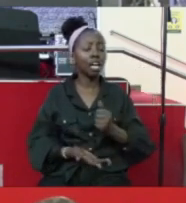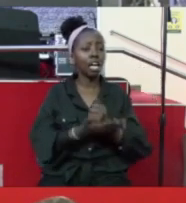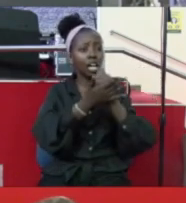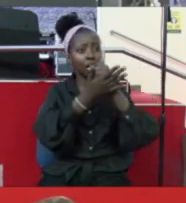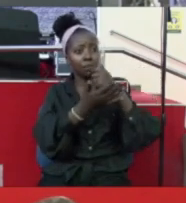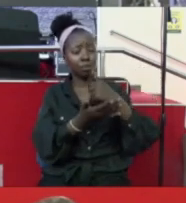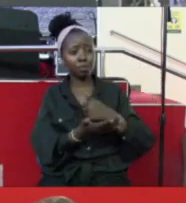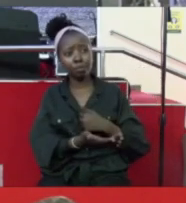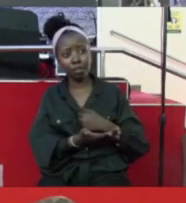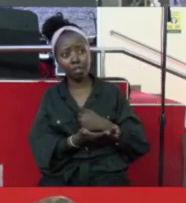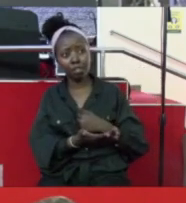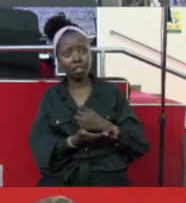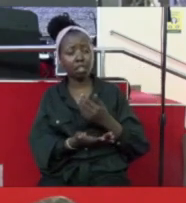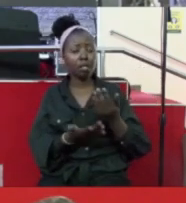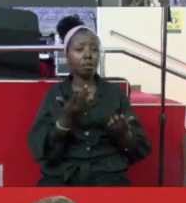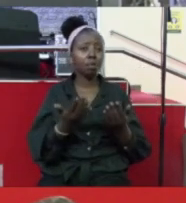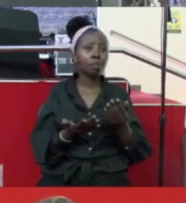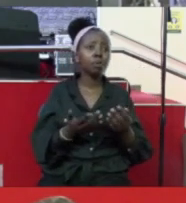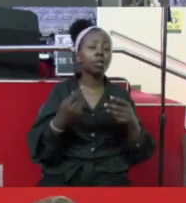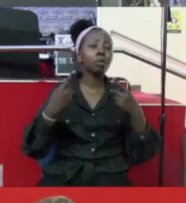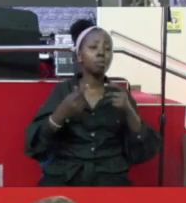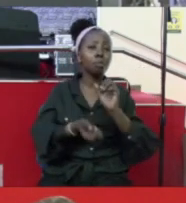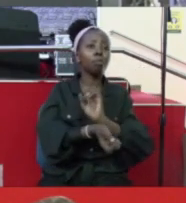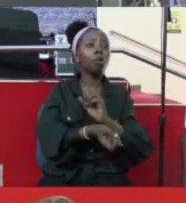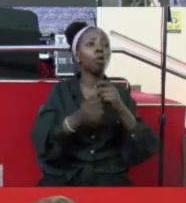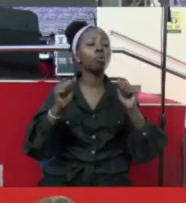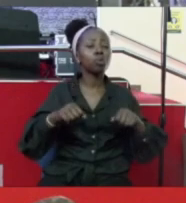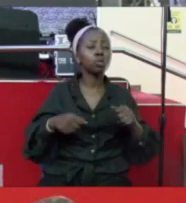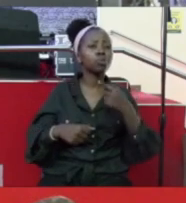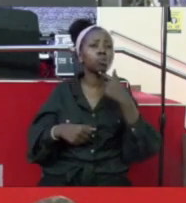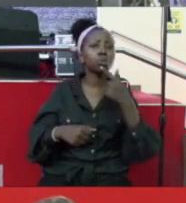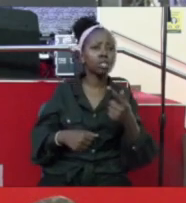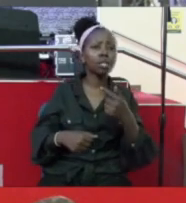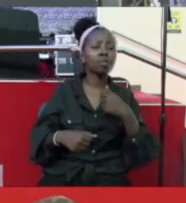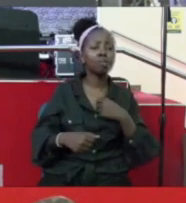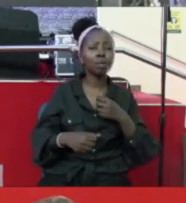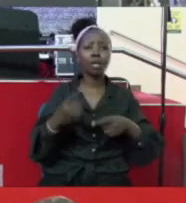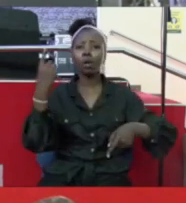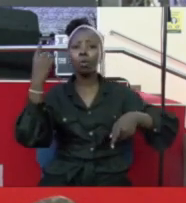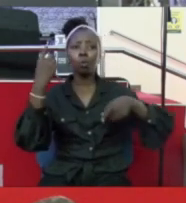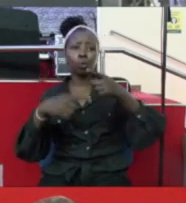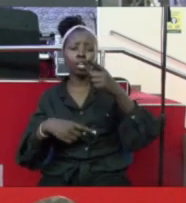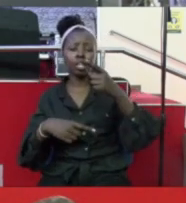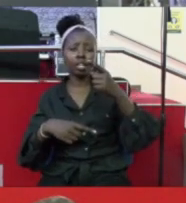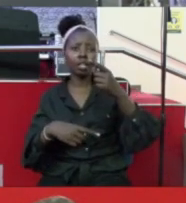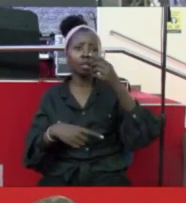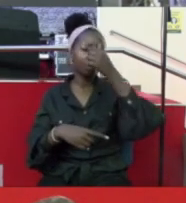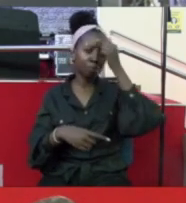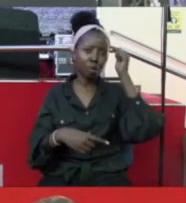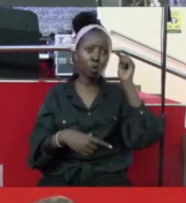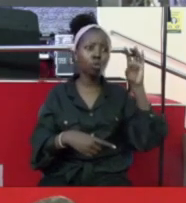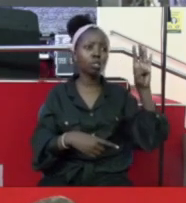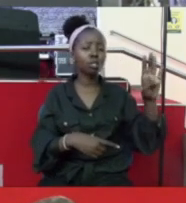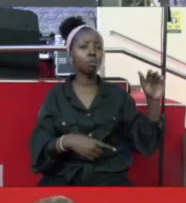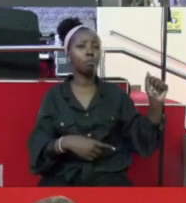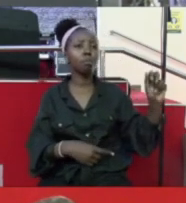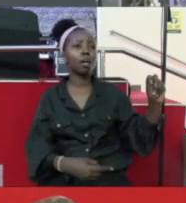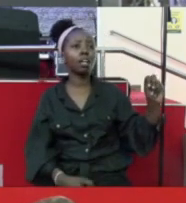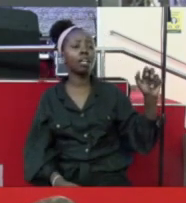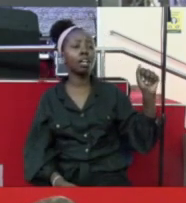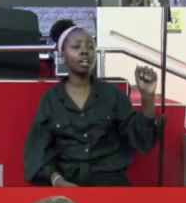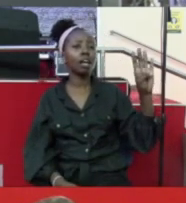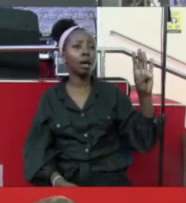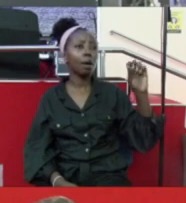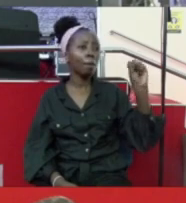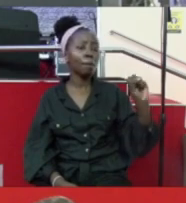a risk and opened a door that I could not open on my own. Nilifaulu kwa sababu Barnabas alinisaidia kufungua mlango ambao singefungua mwenyewe.